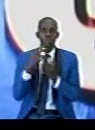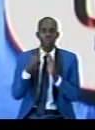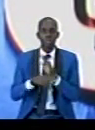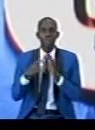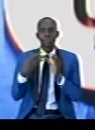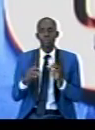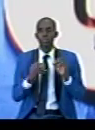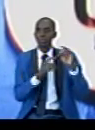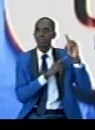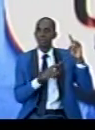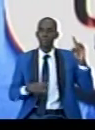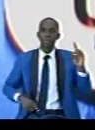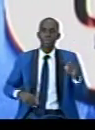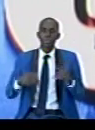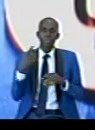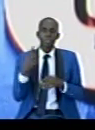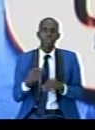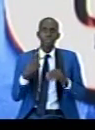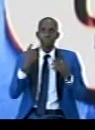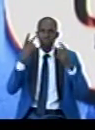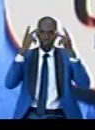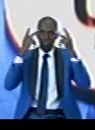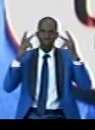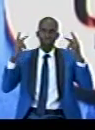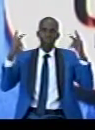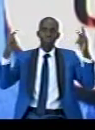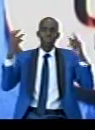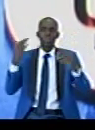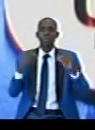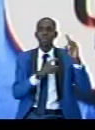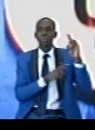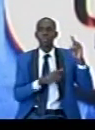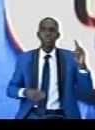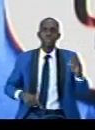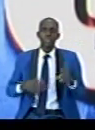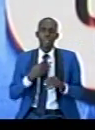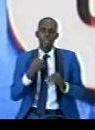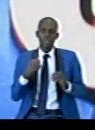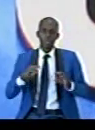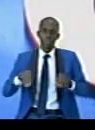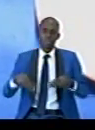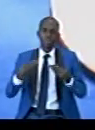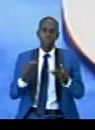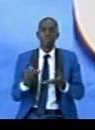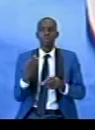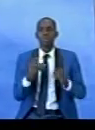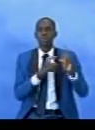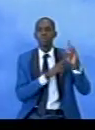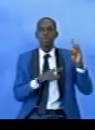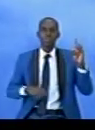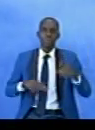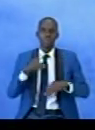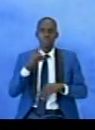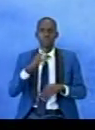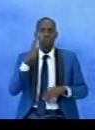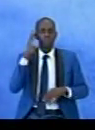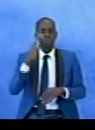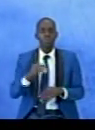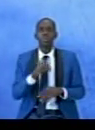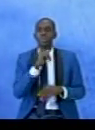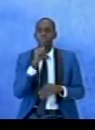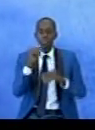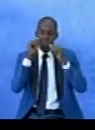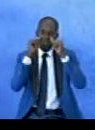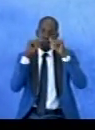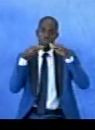Lord, the prosperity of the Lord, and the provision of the Lord, you will not faint, you